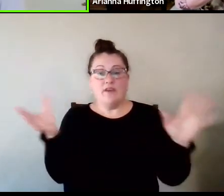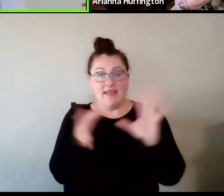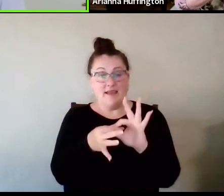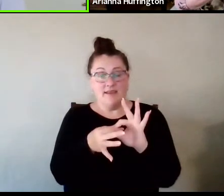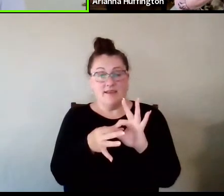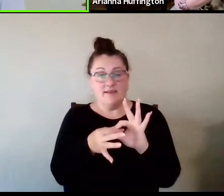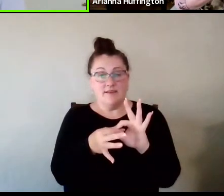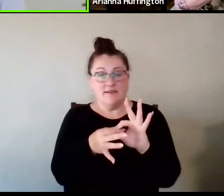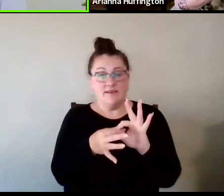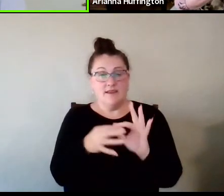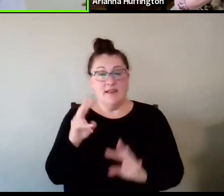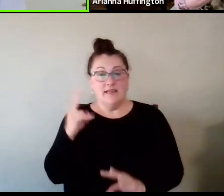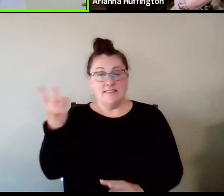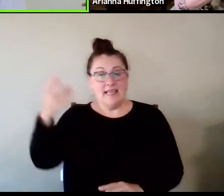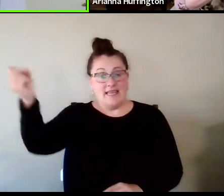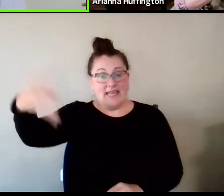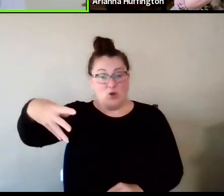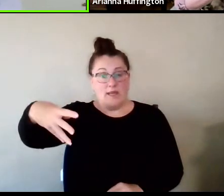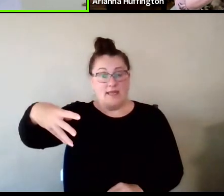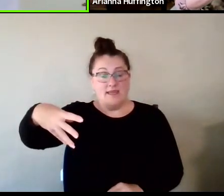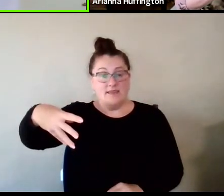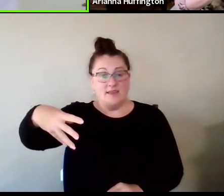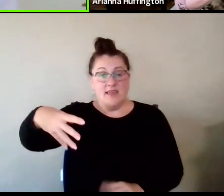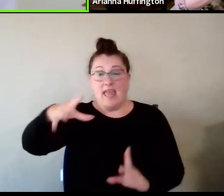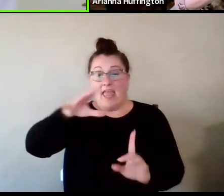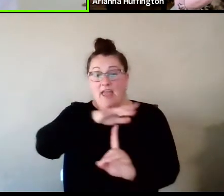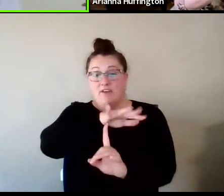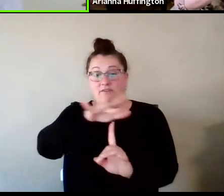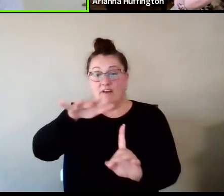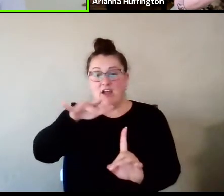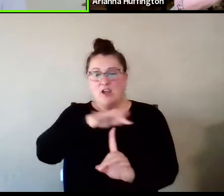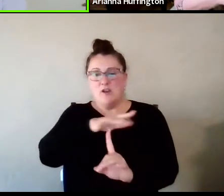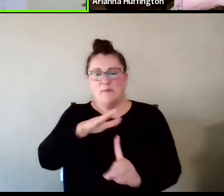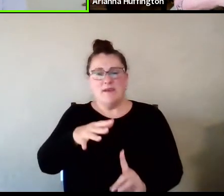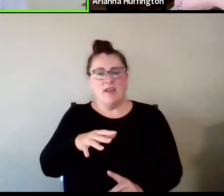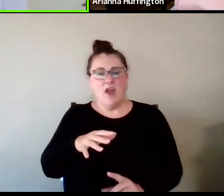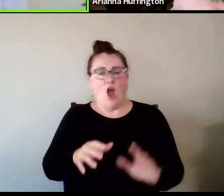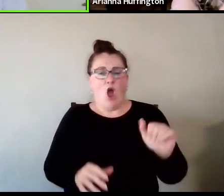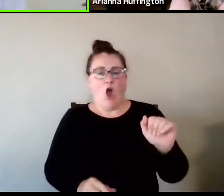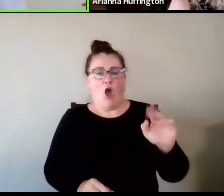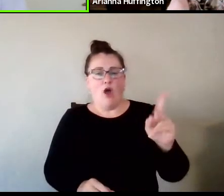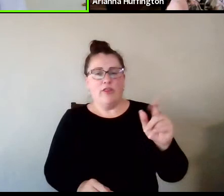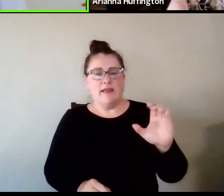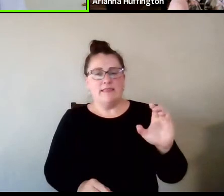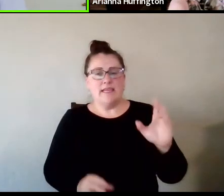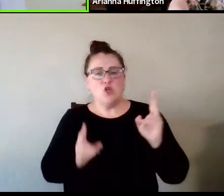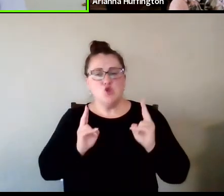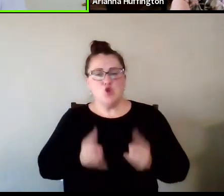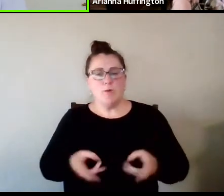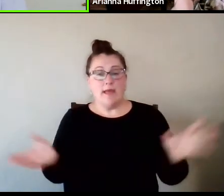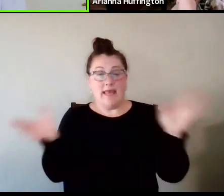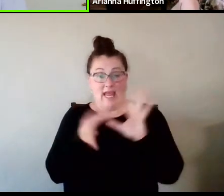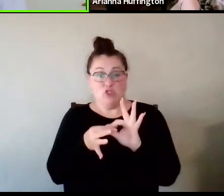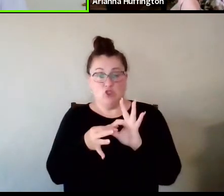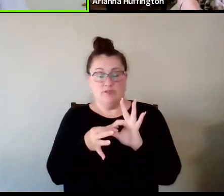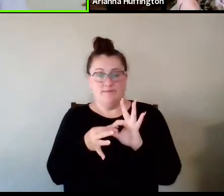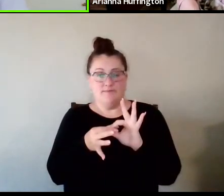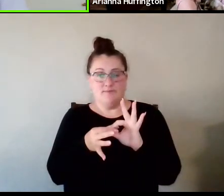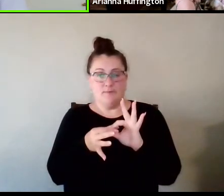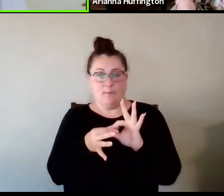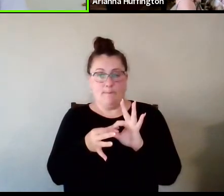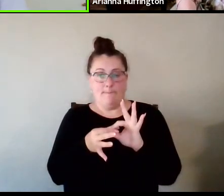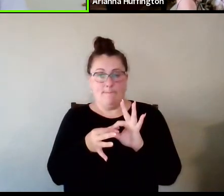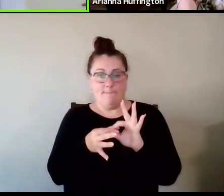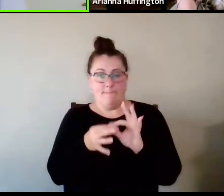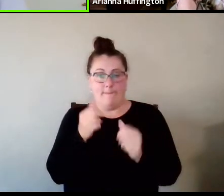second ingredient is about creating an environment where there's genuine, authentic human connections, right?